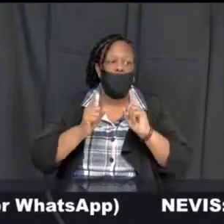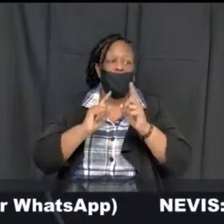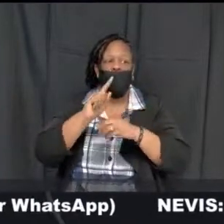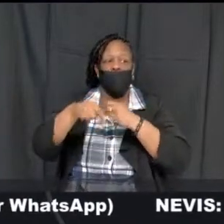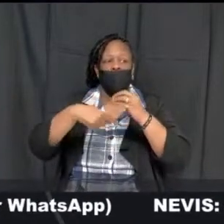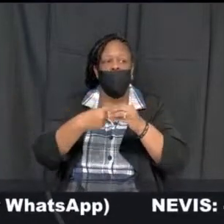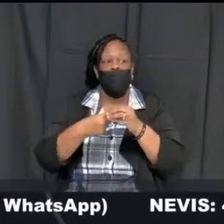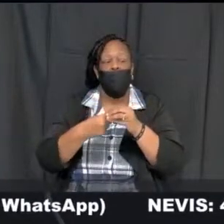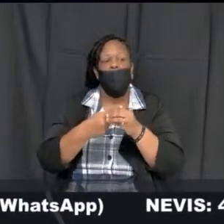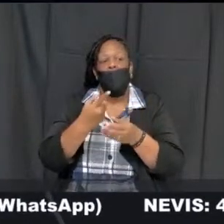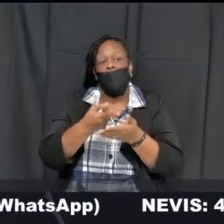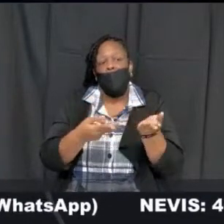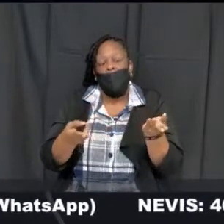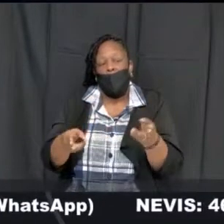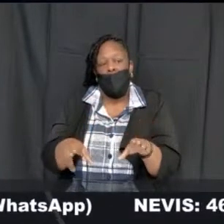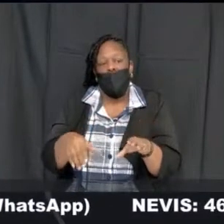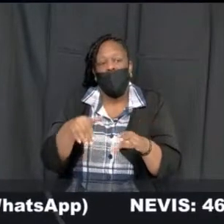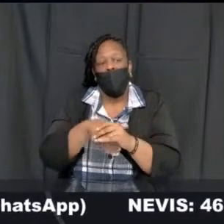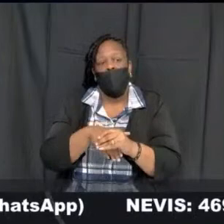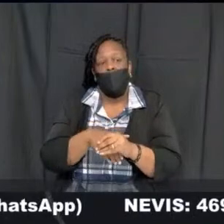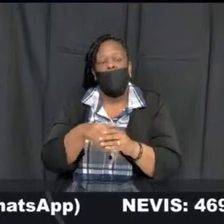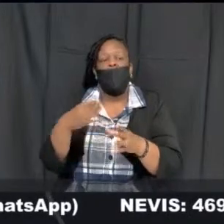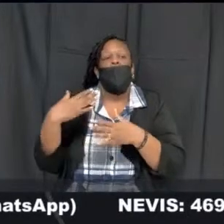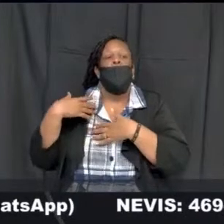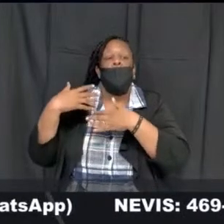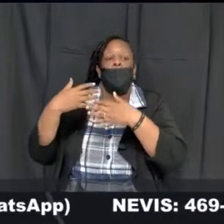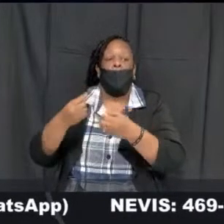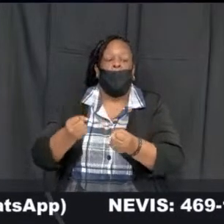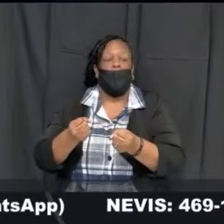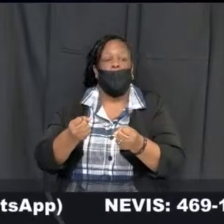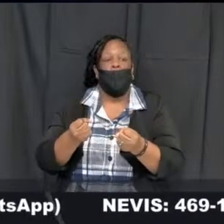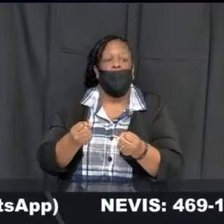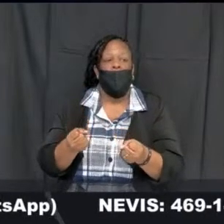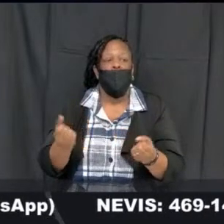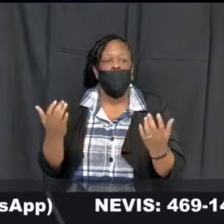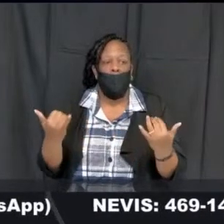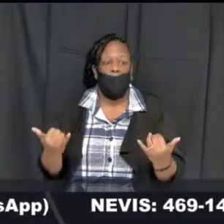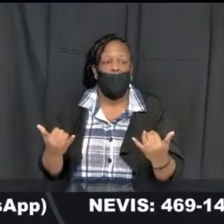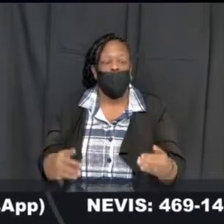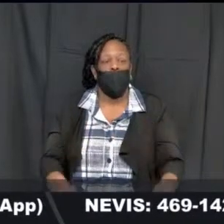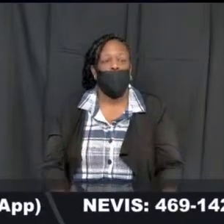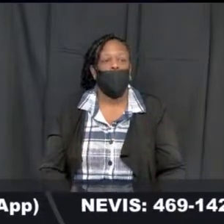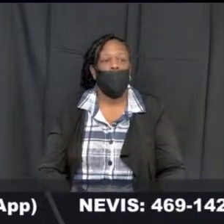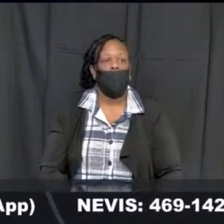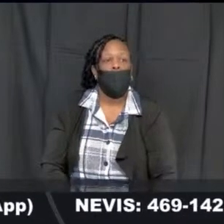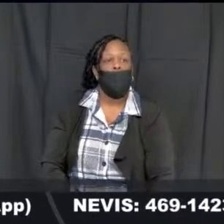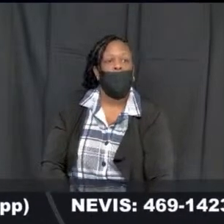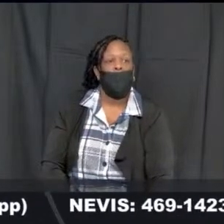Health Emergency Operation Center Situation Report.